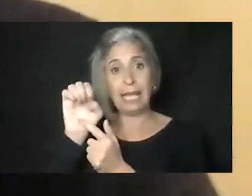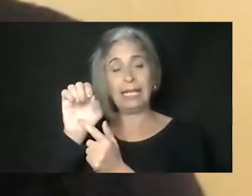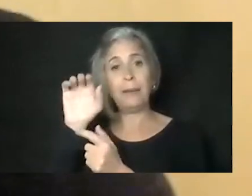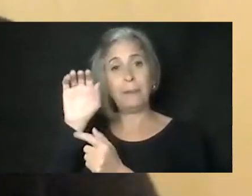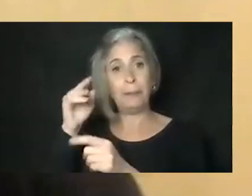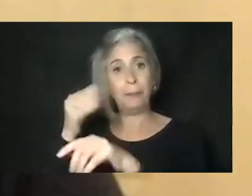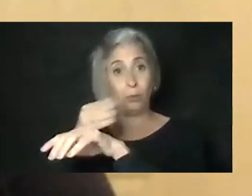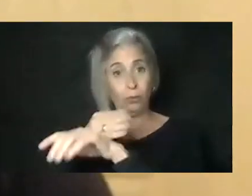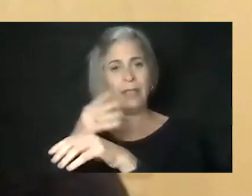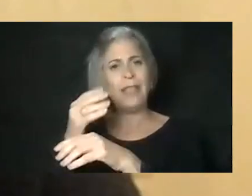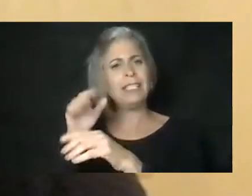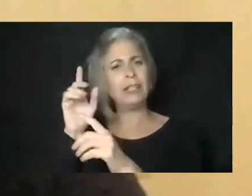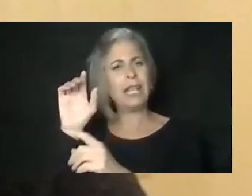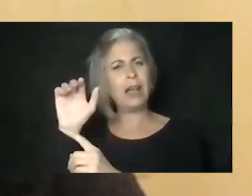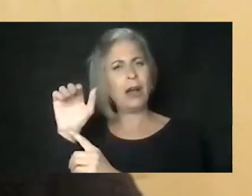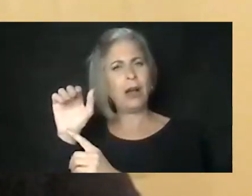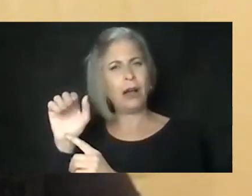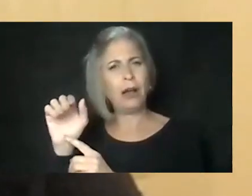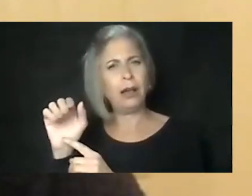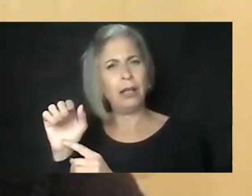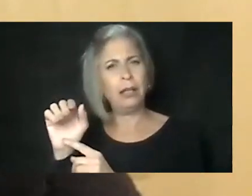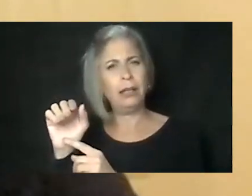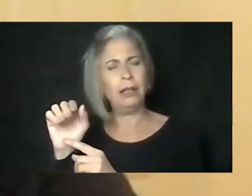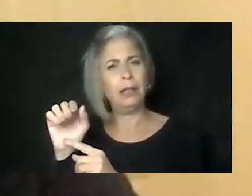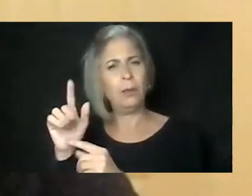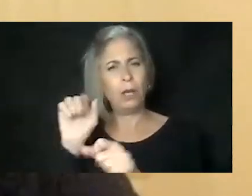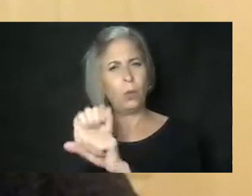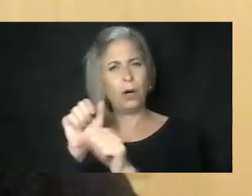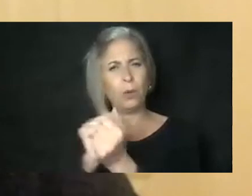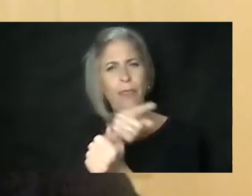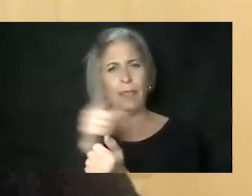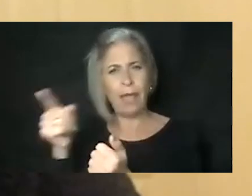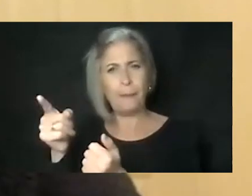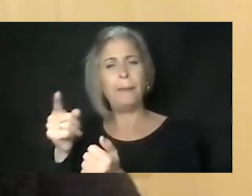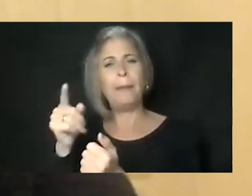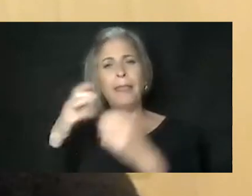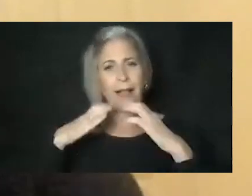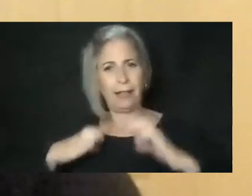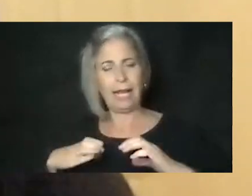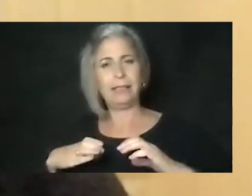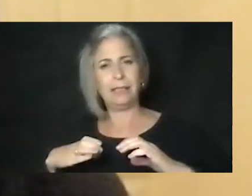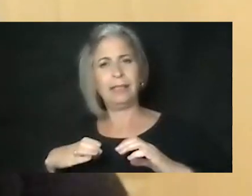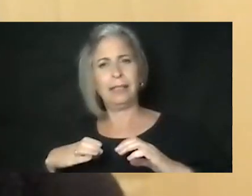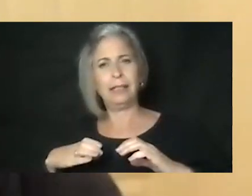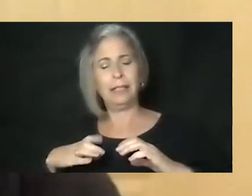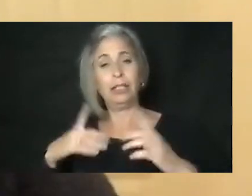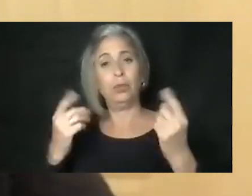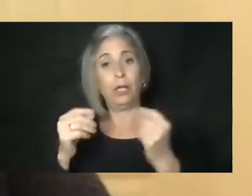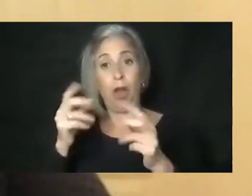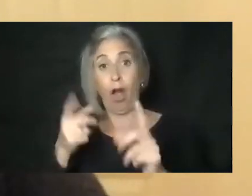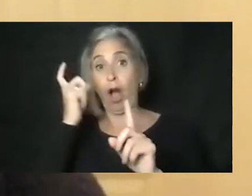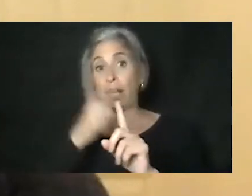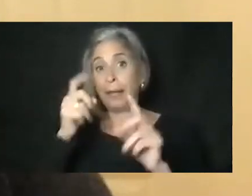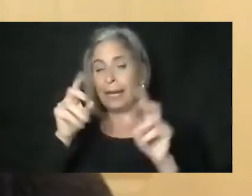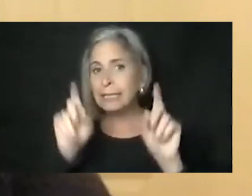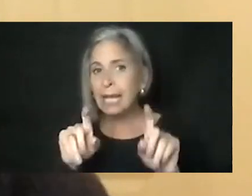automated tool provider, and we work with them and their clients to make sure that they are not only doing automated testing, but they're also doing